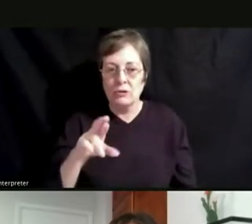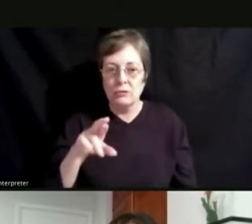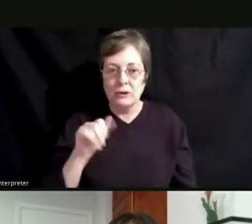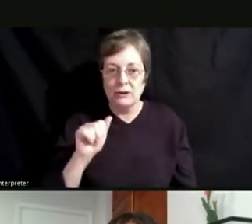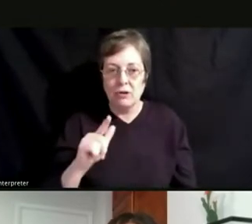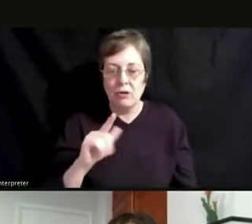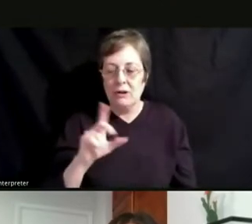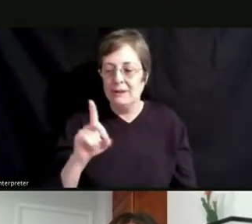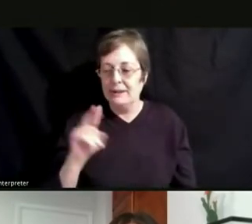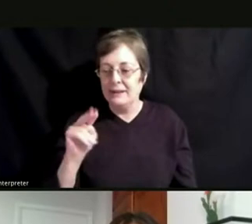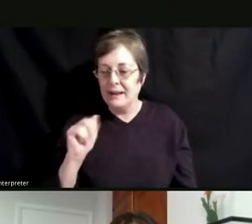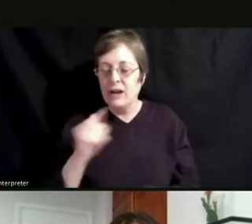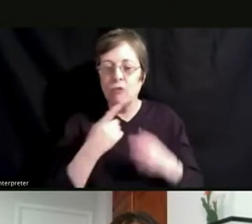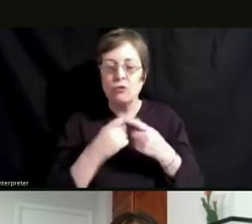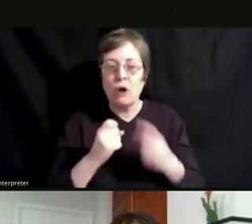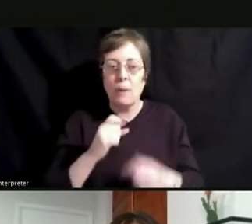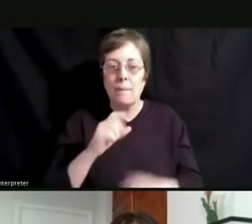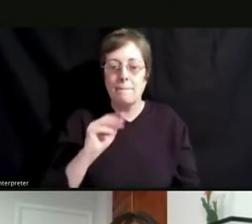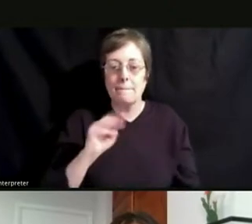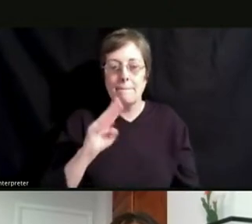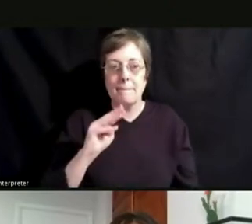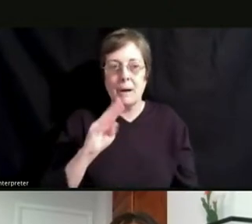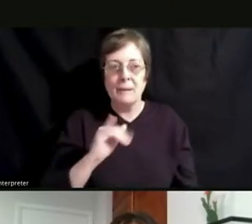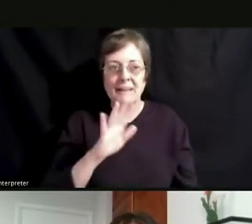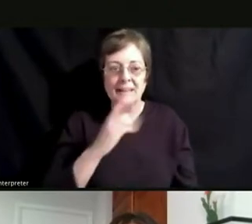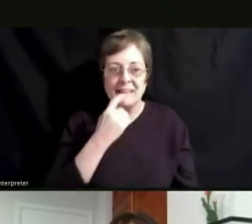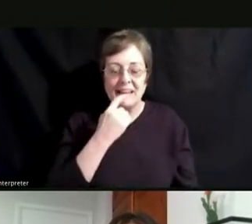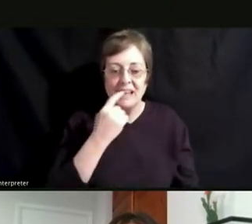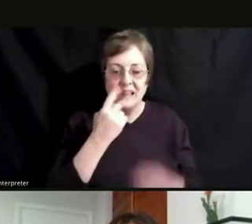burial sites. So that's how I got my start.